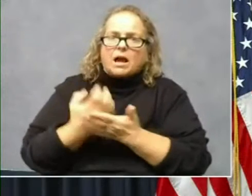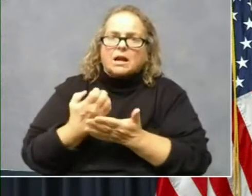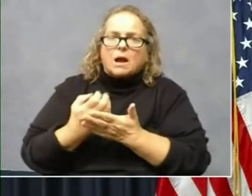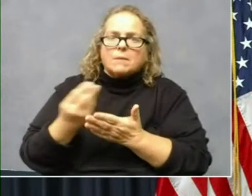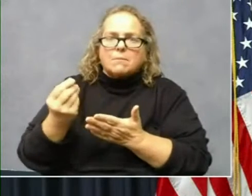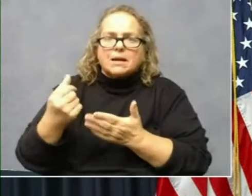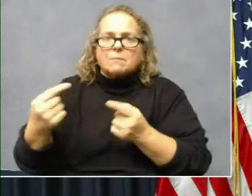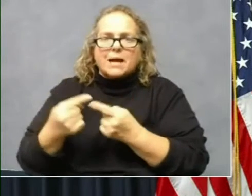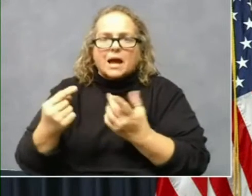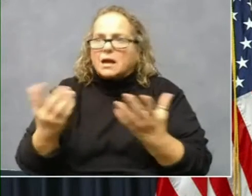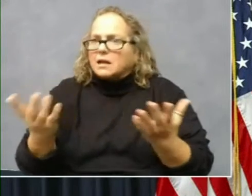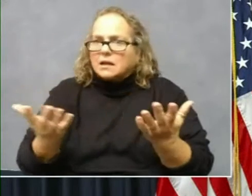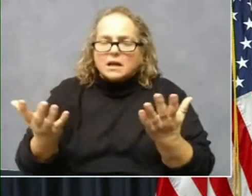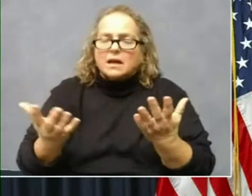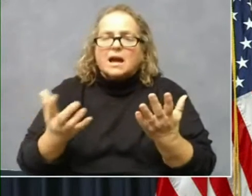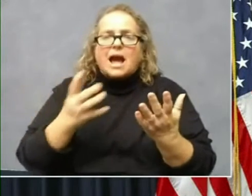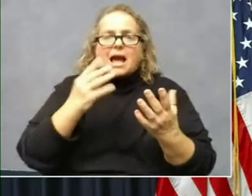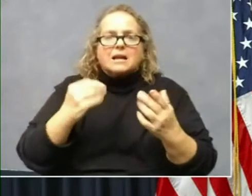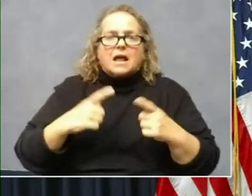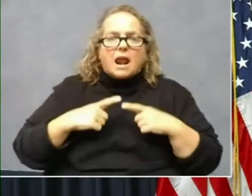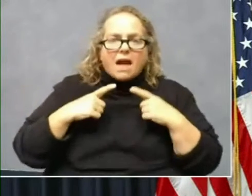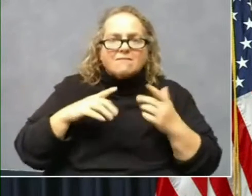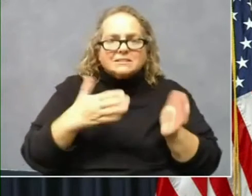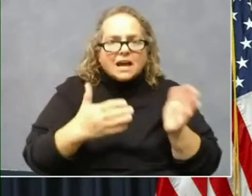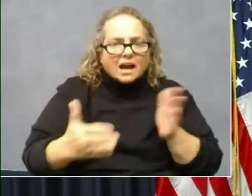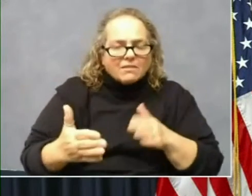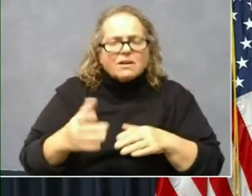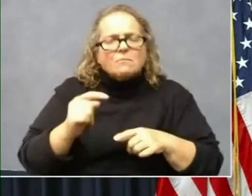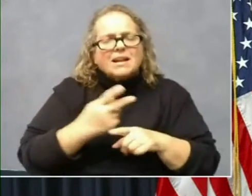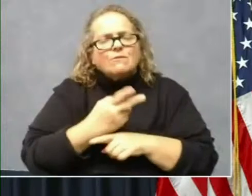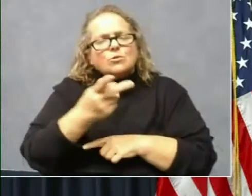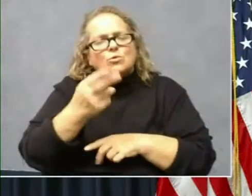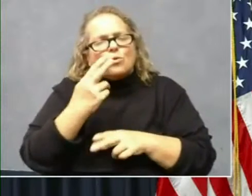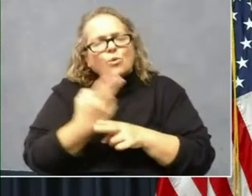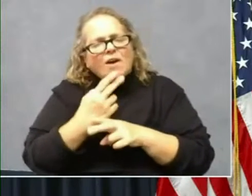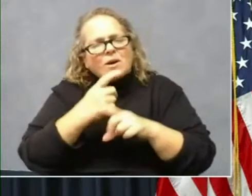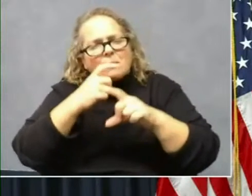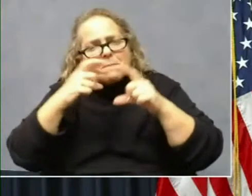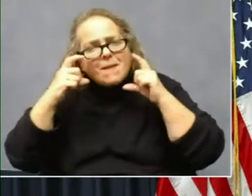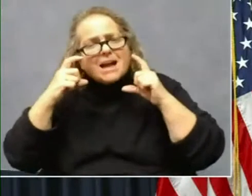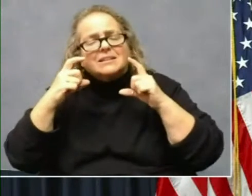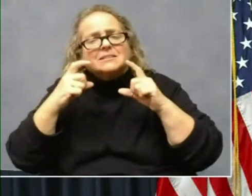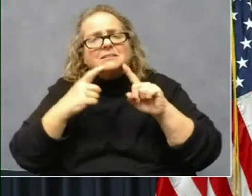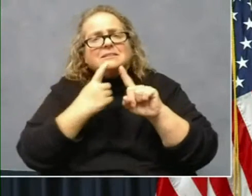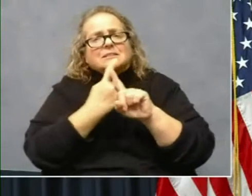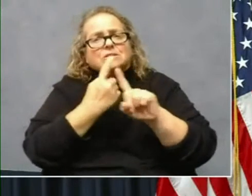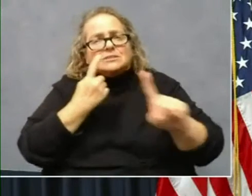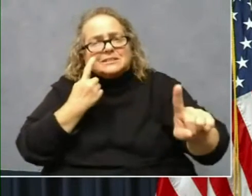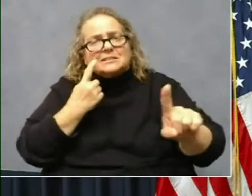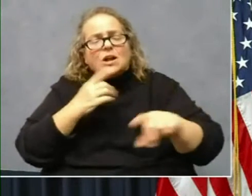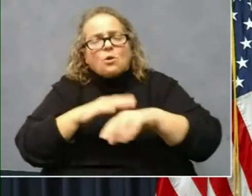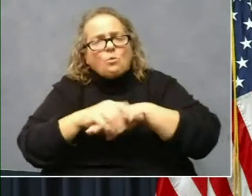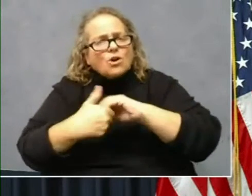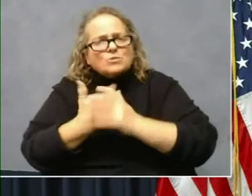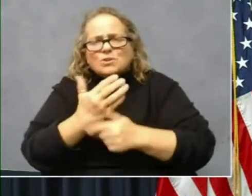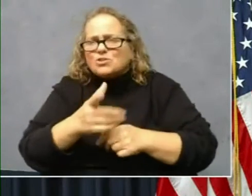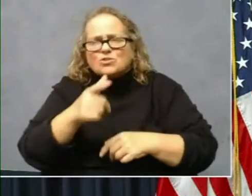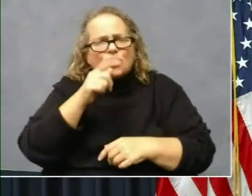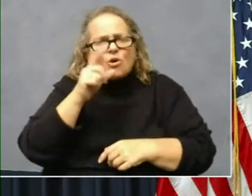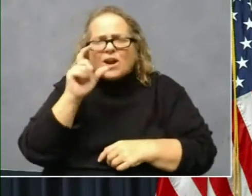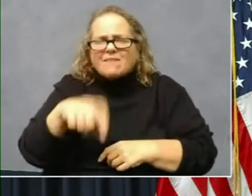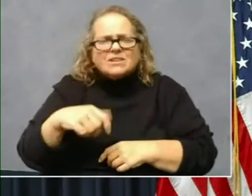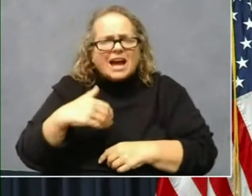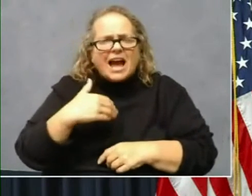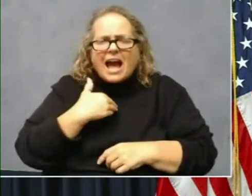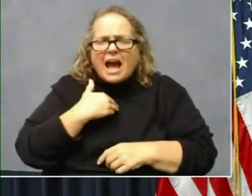just wear a mask and keep our distance, wash our hands, then we wouldn't even have to have some of these capacity restriction